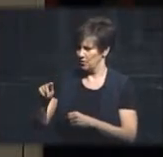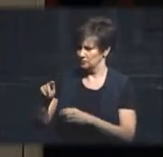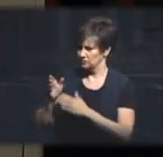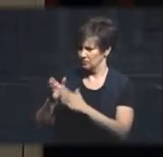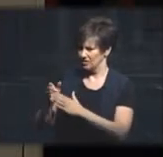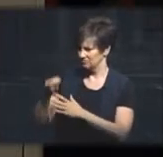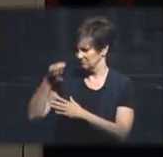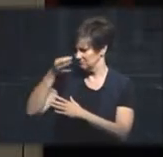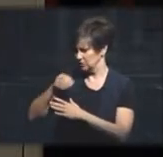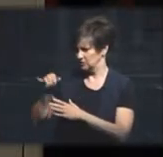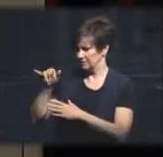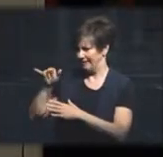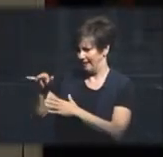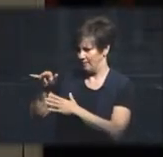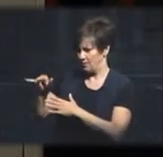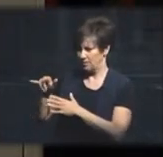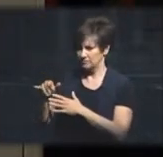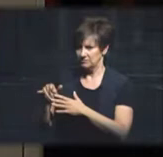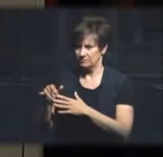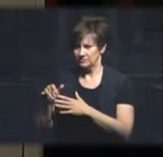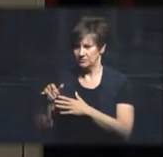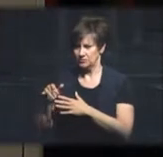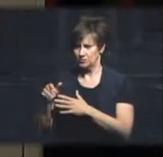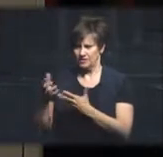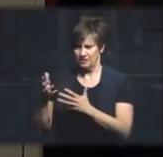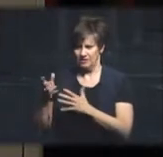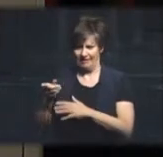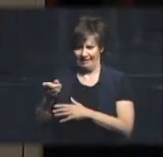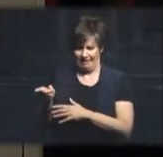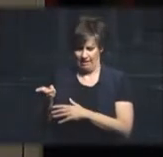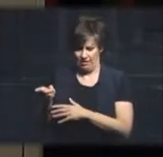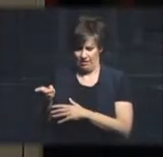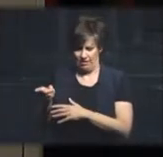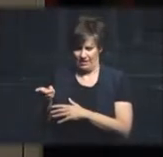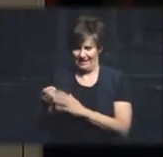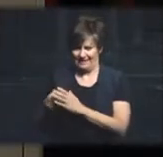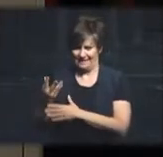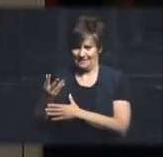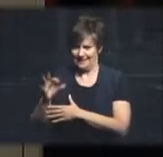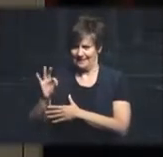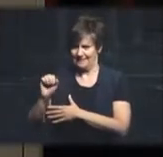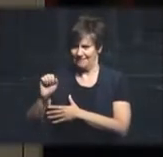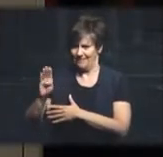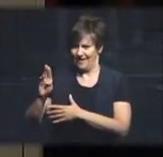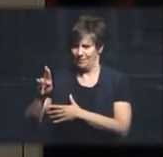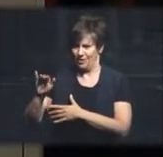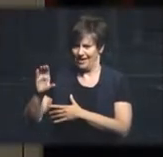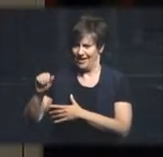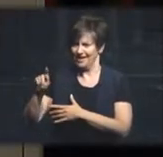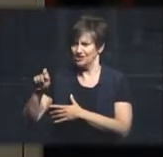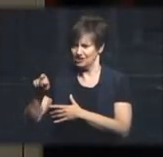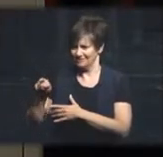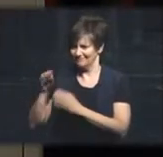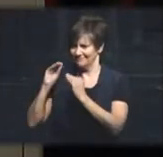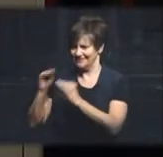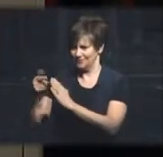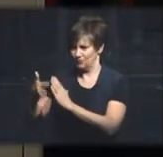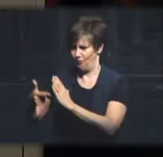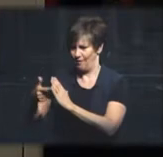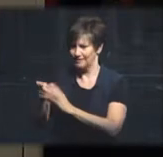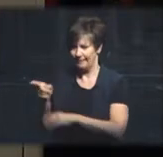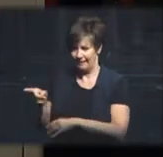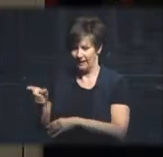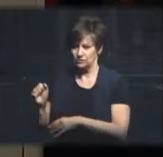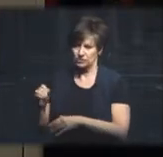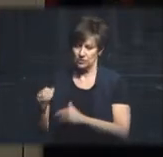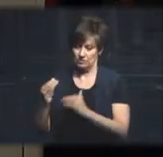It's very close to where we already are operational in the Springs Fabrication Building, where we teach welding. And so